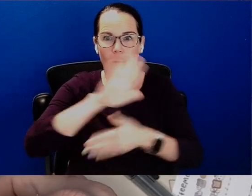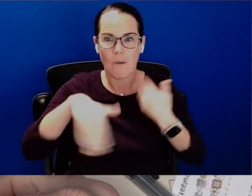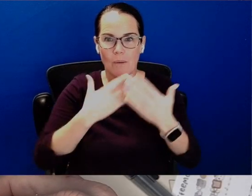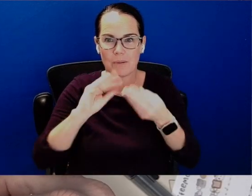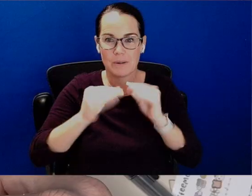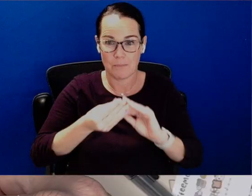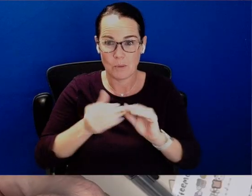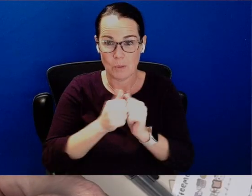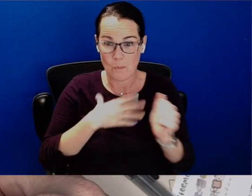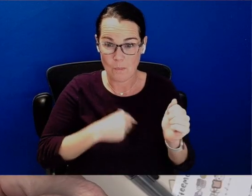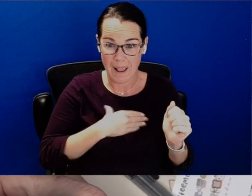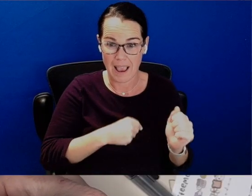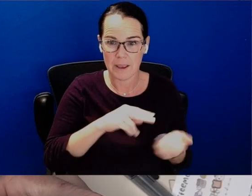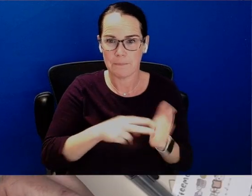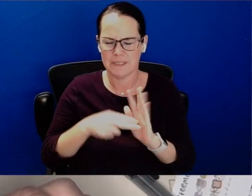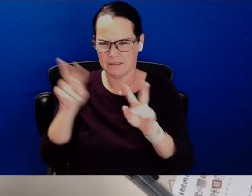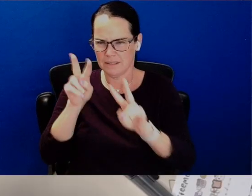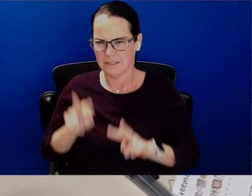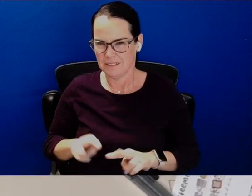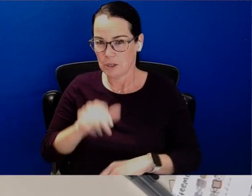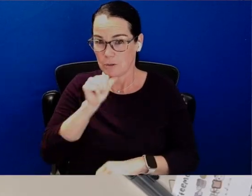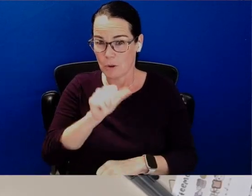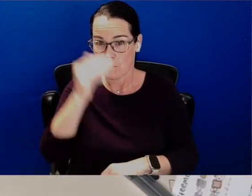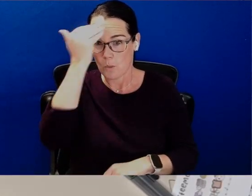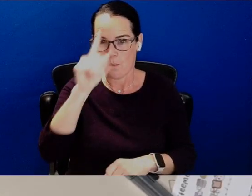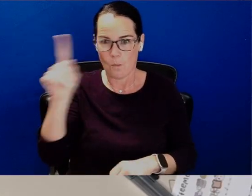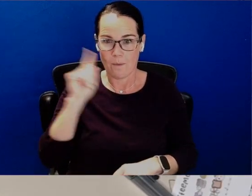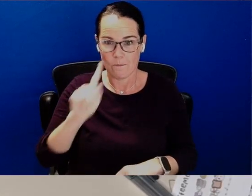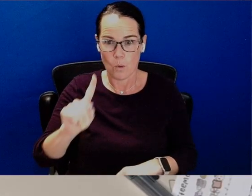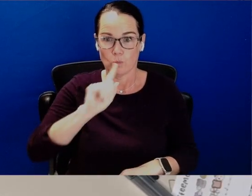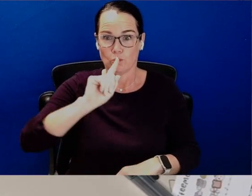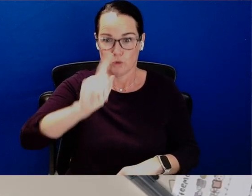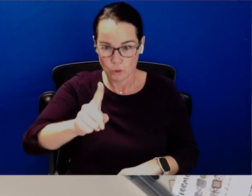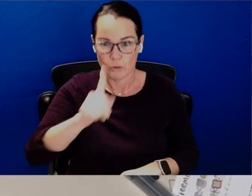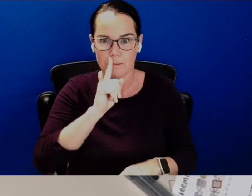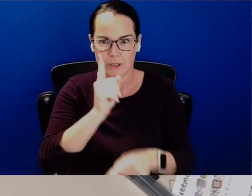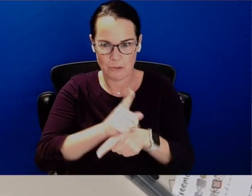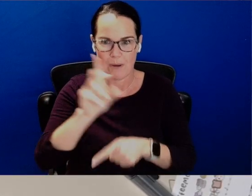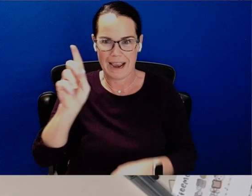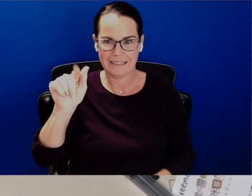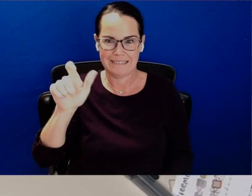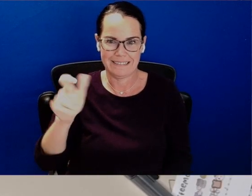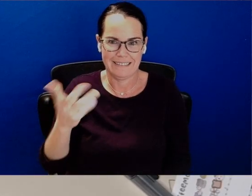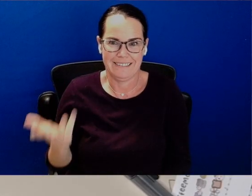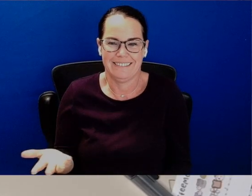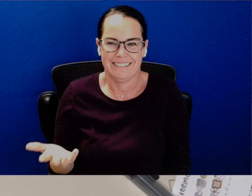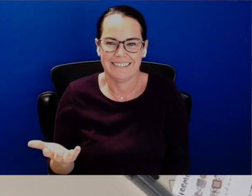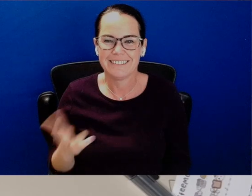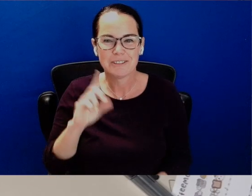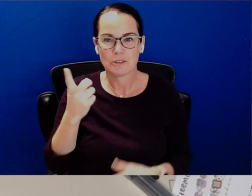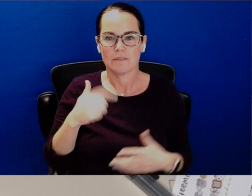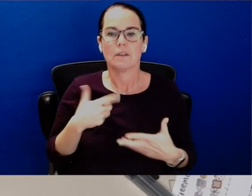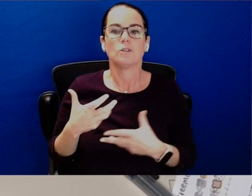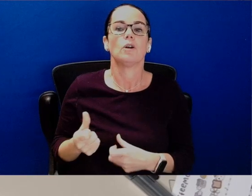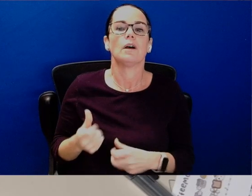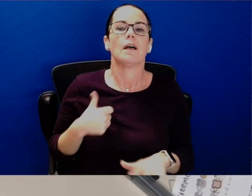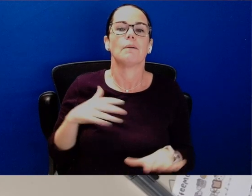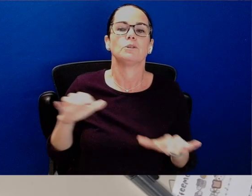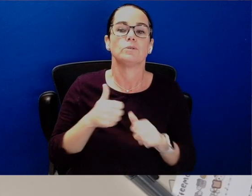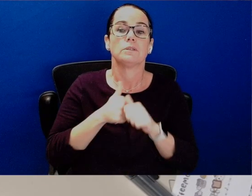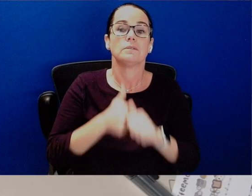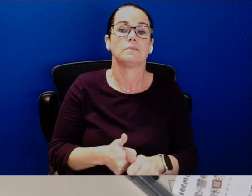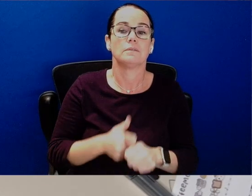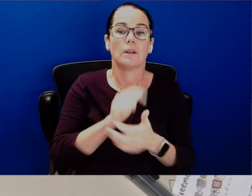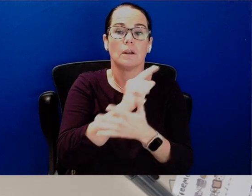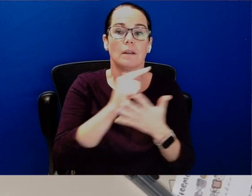numbers, is then you don't know for sure that you're on the right date. Just to trust that I'm doing this all in